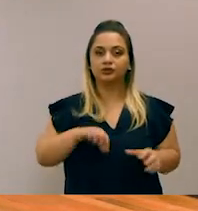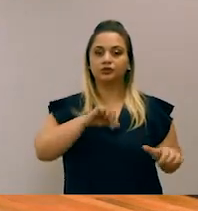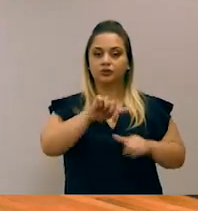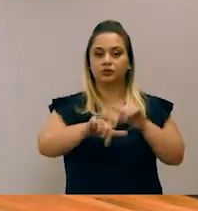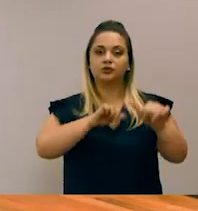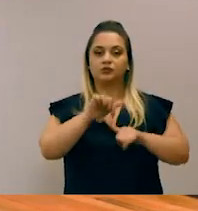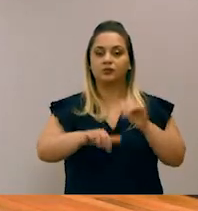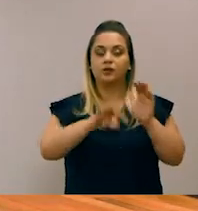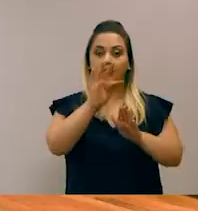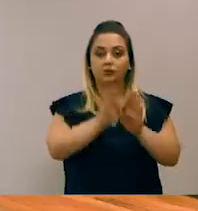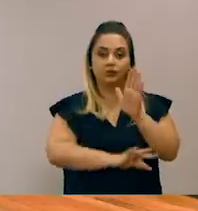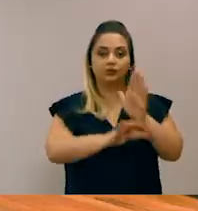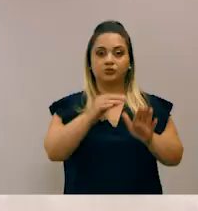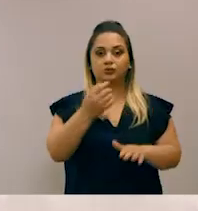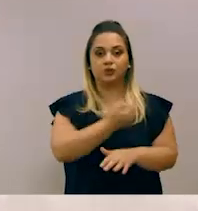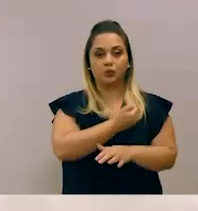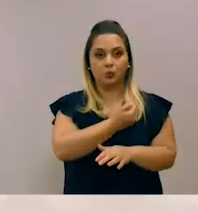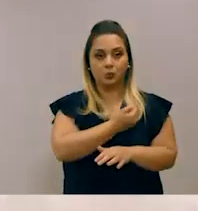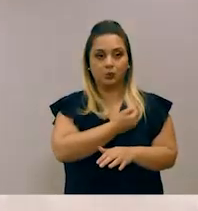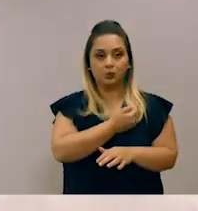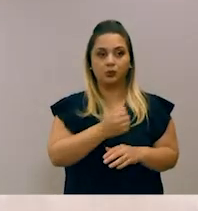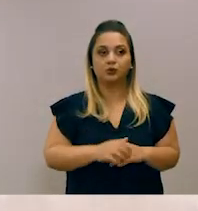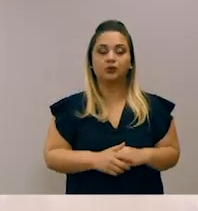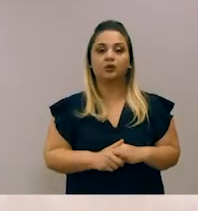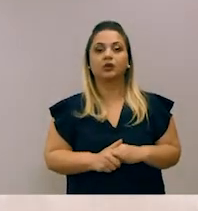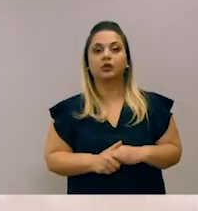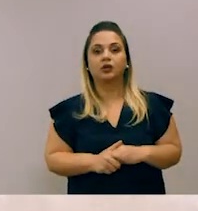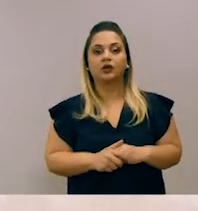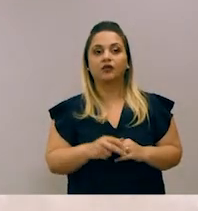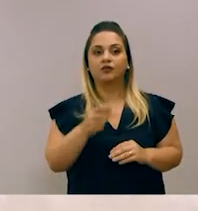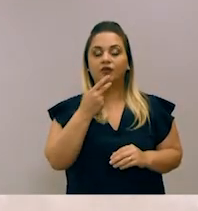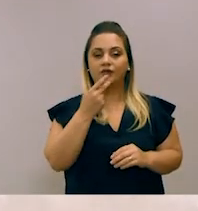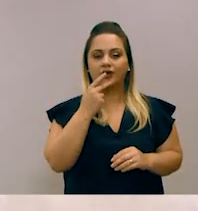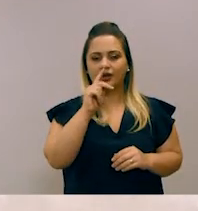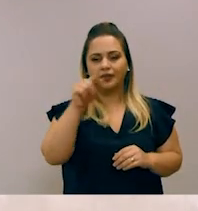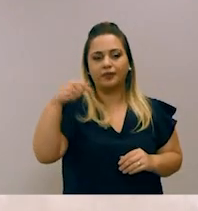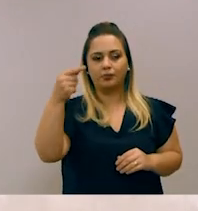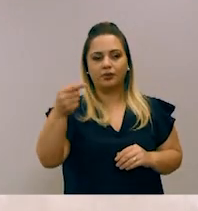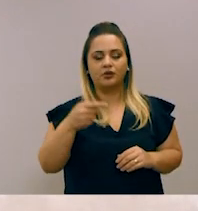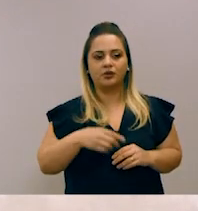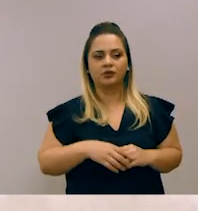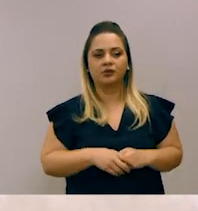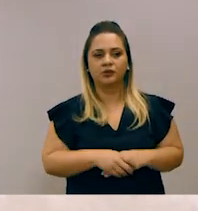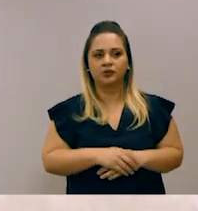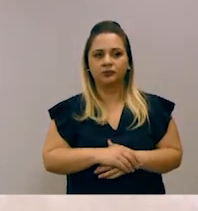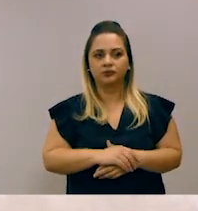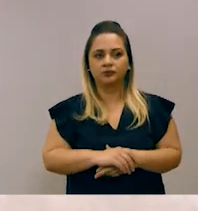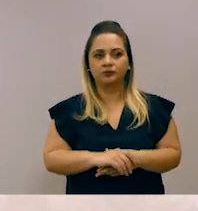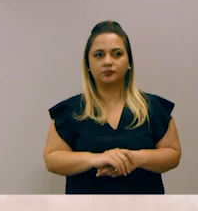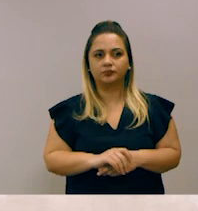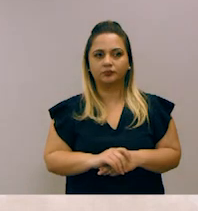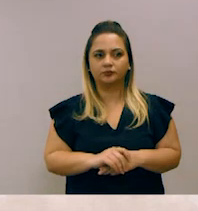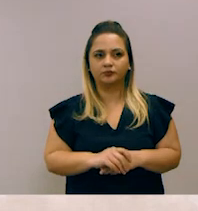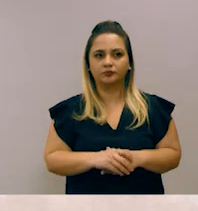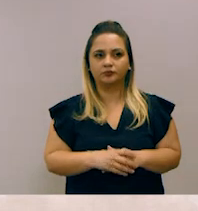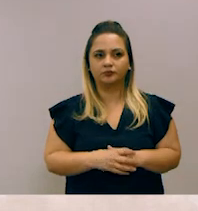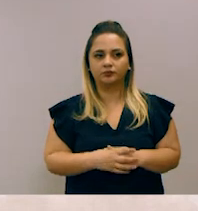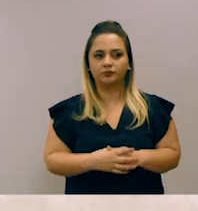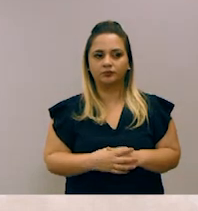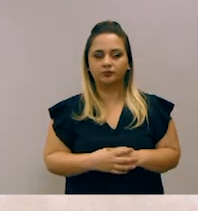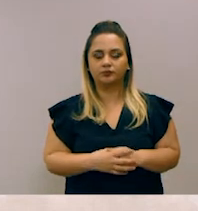for transforming the text into numbers, the technique that I use, I will make more comments about it in a little